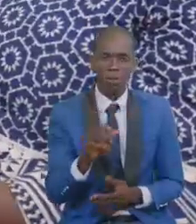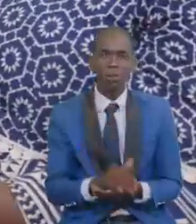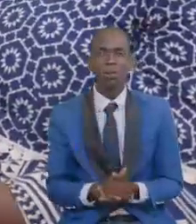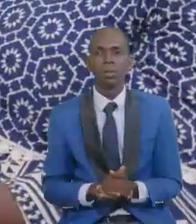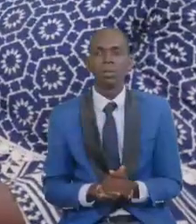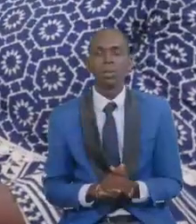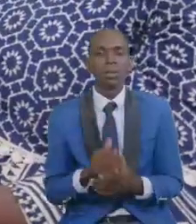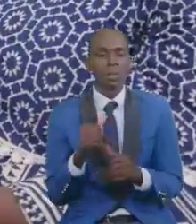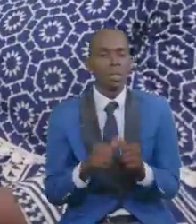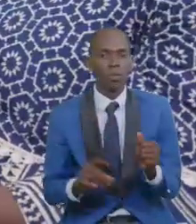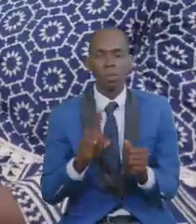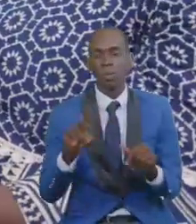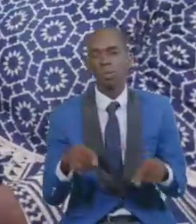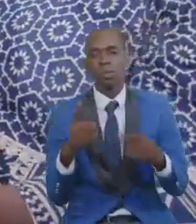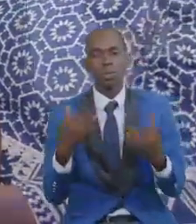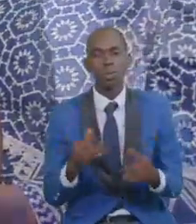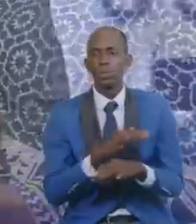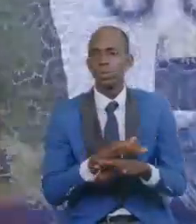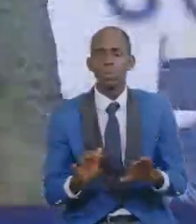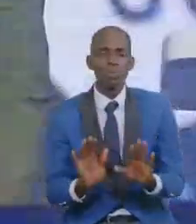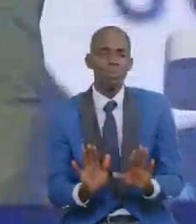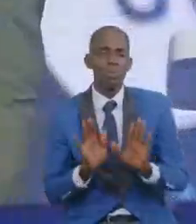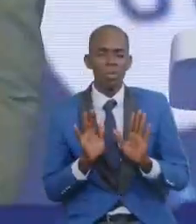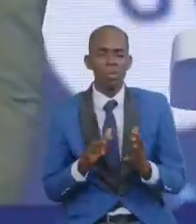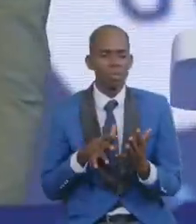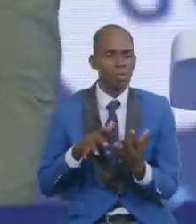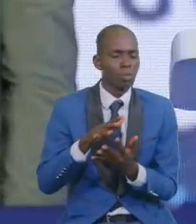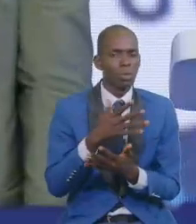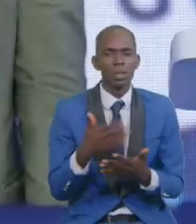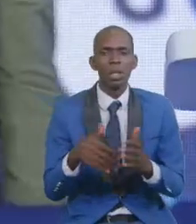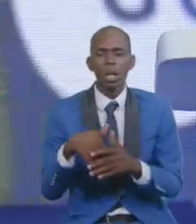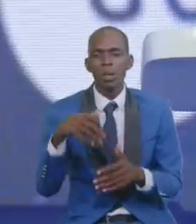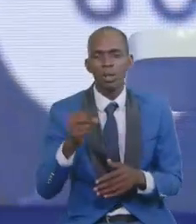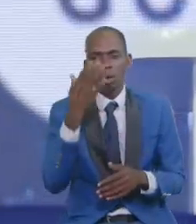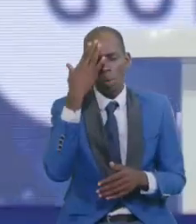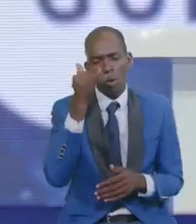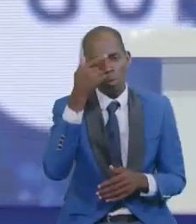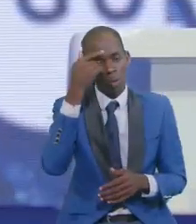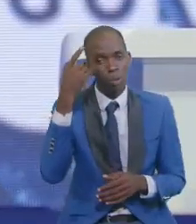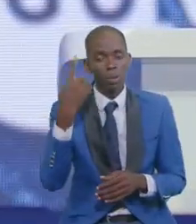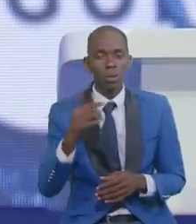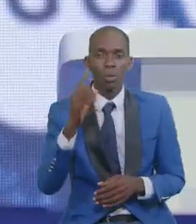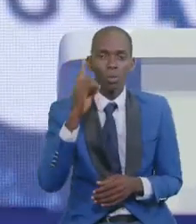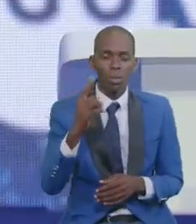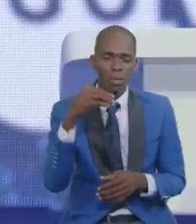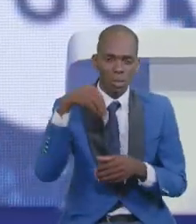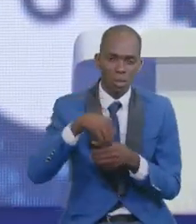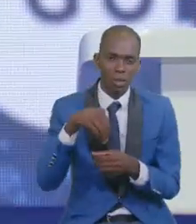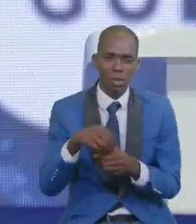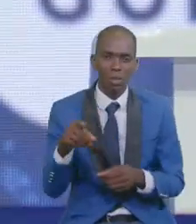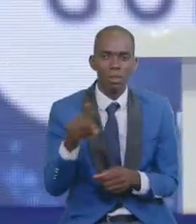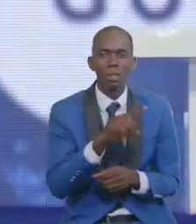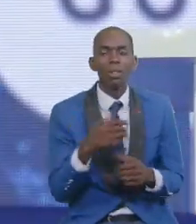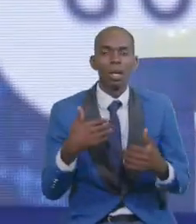Everywhere you go now, you don't fear those things outside, because the one inside you has